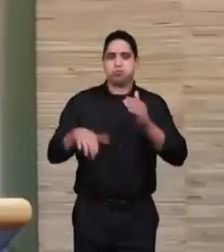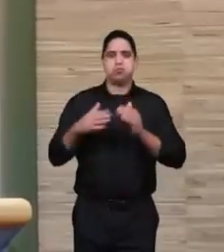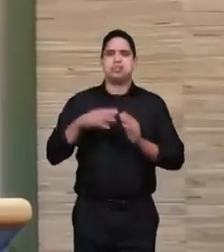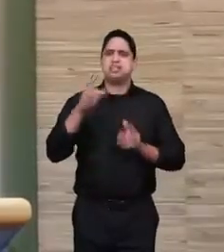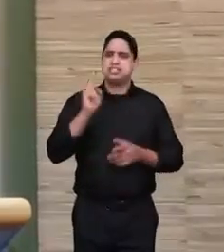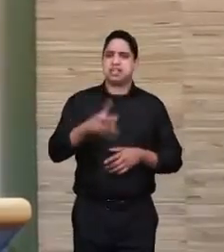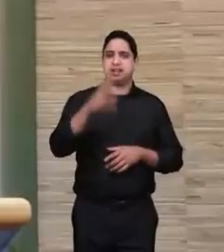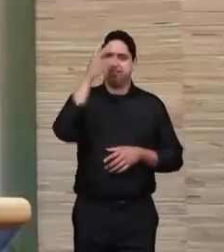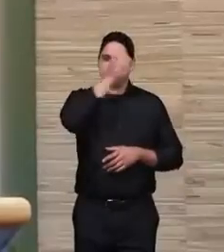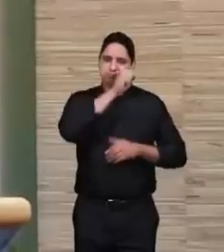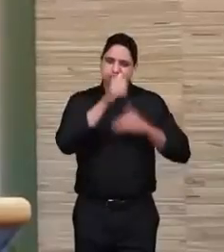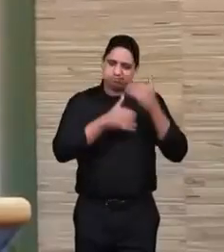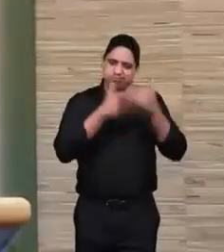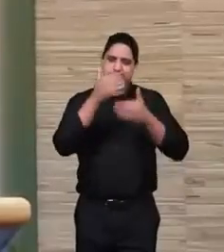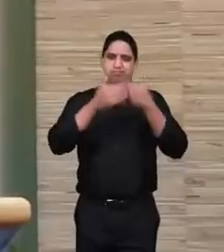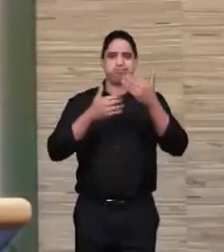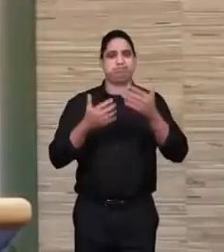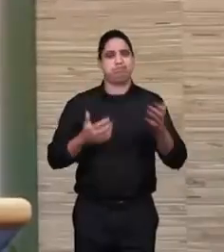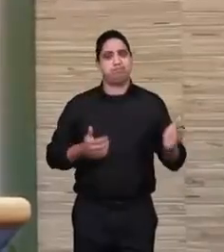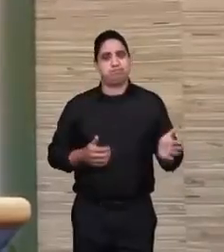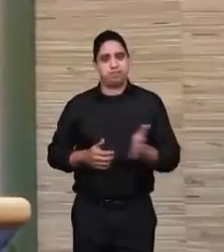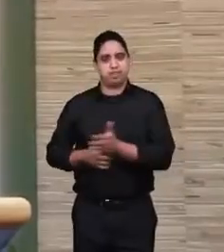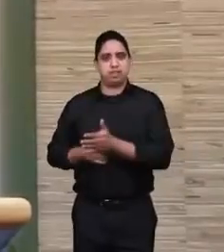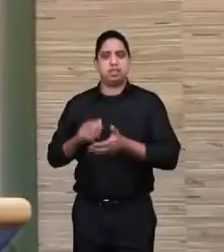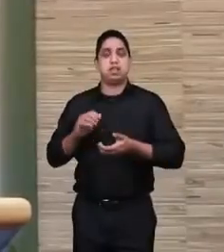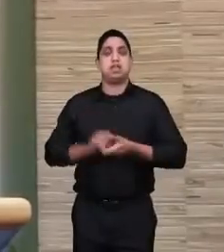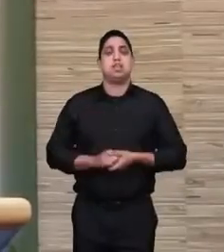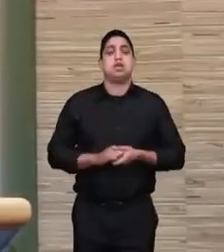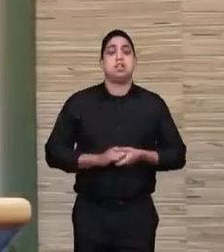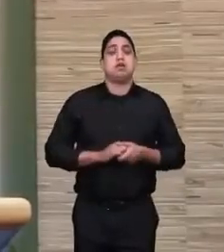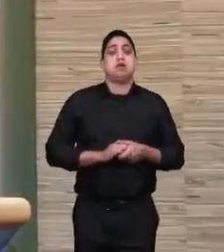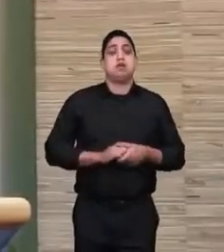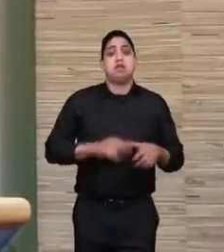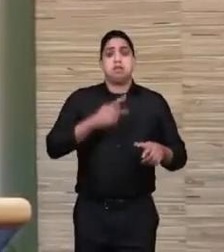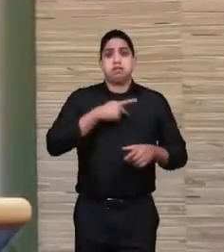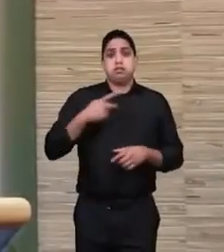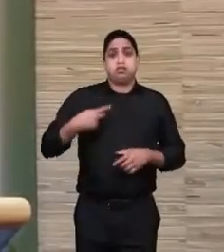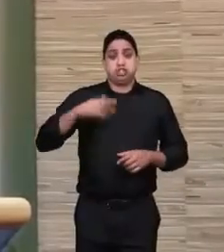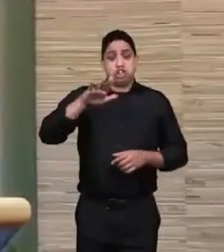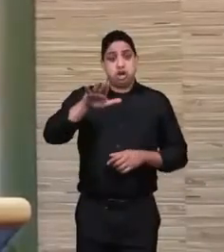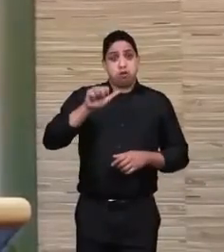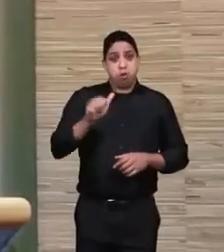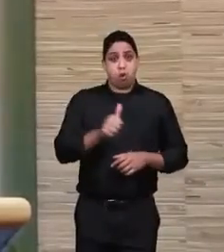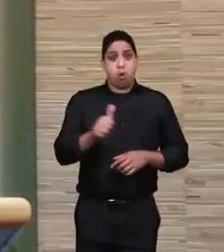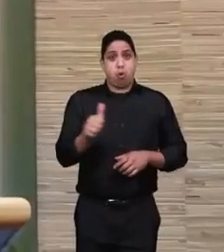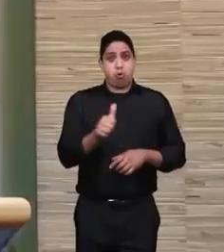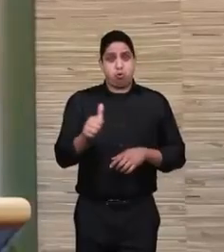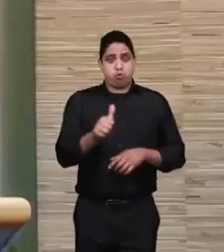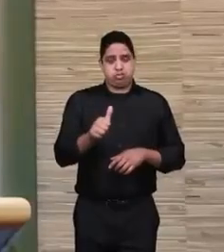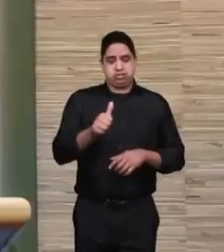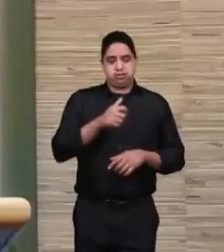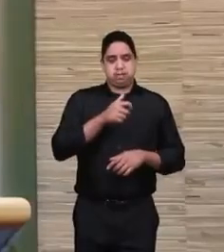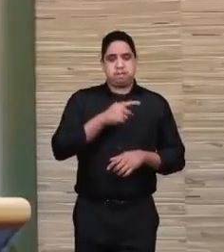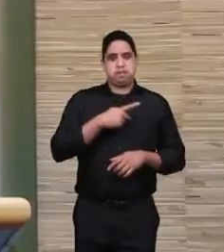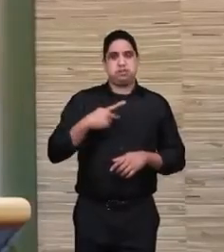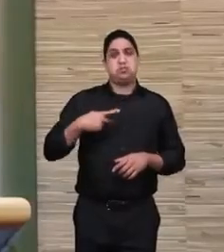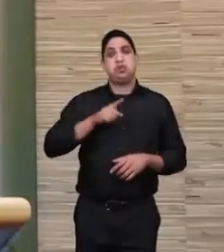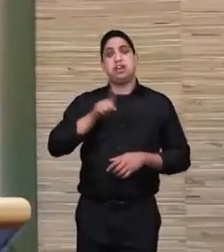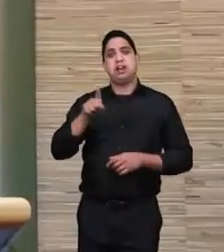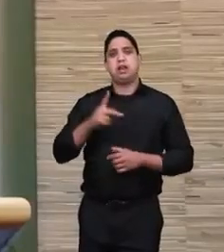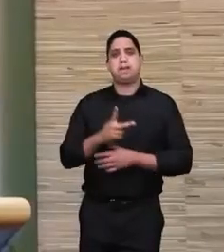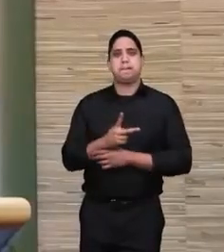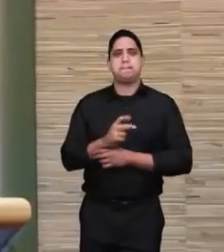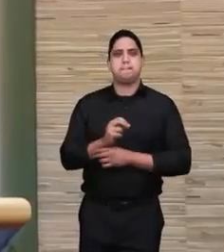also that the Lord raised 11 pastors in Poland who are interested in this